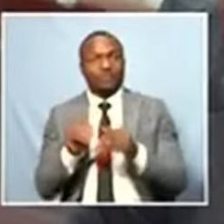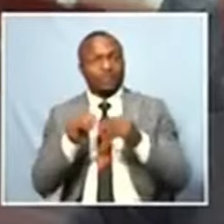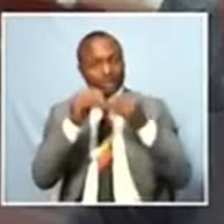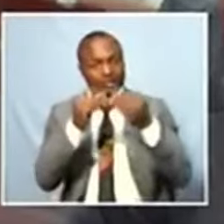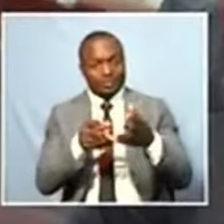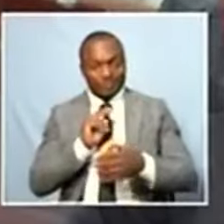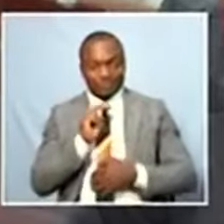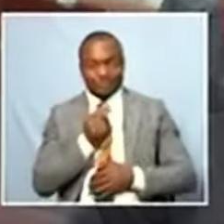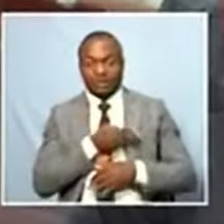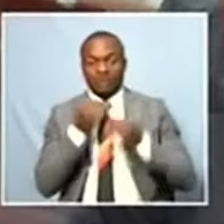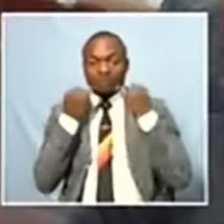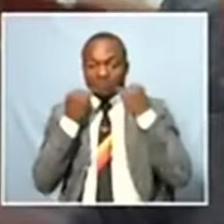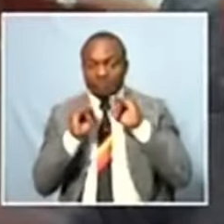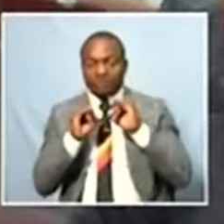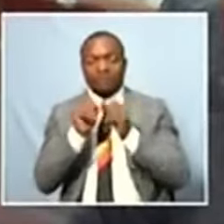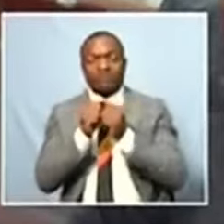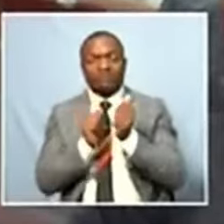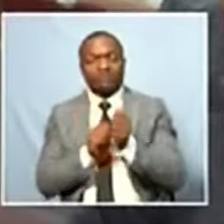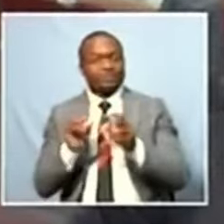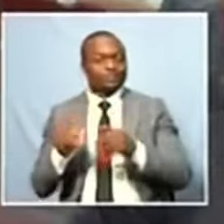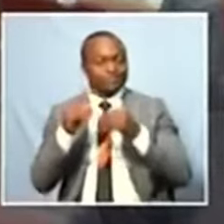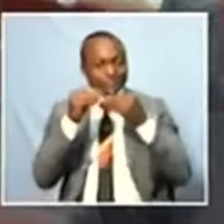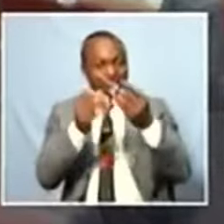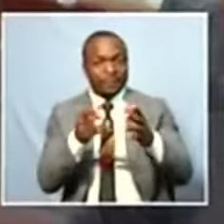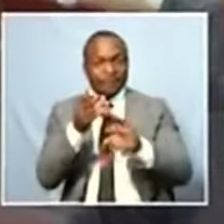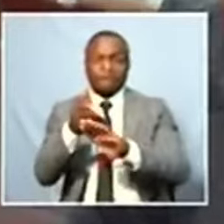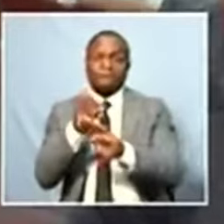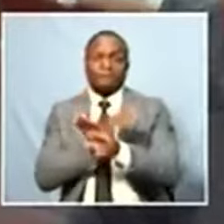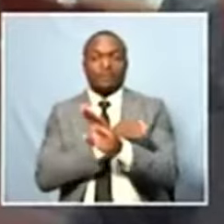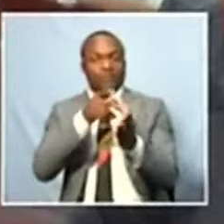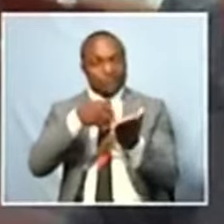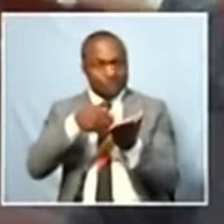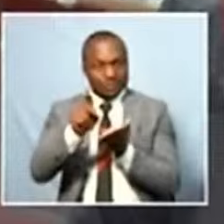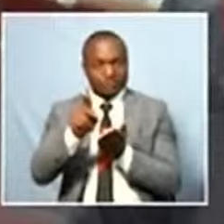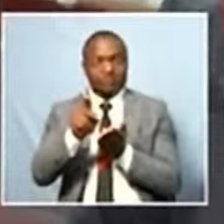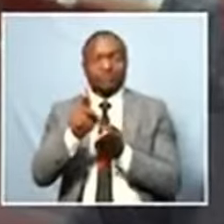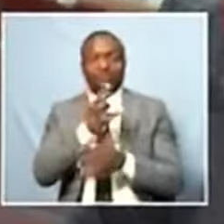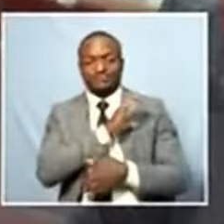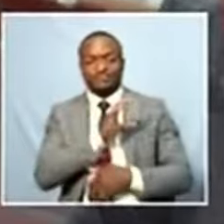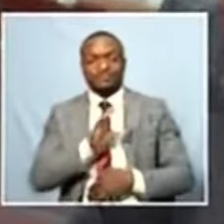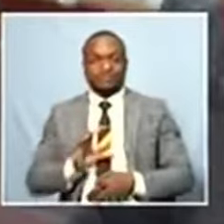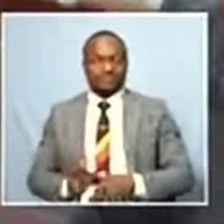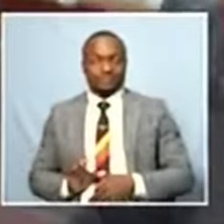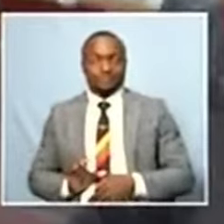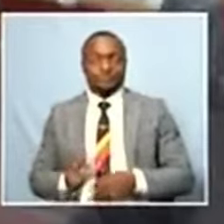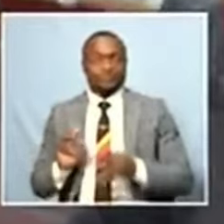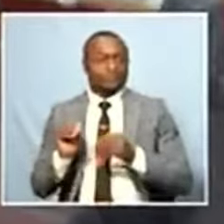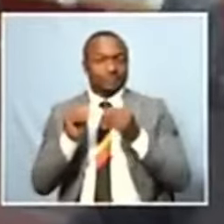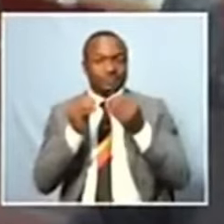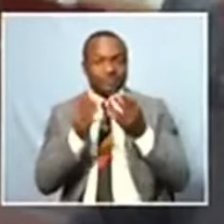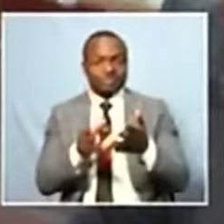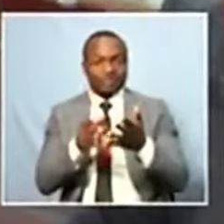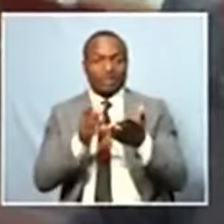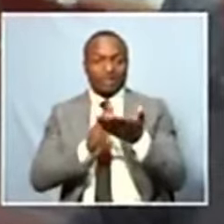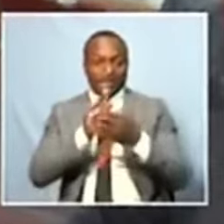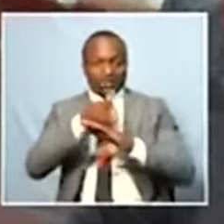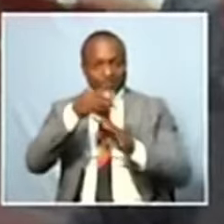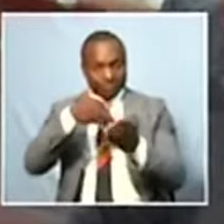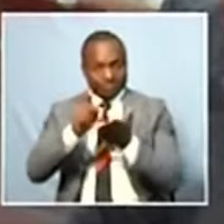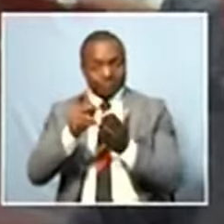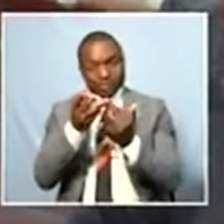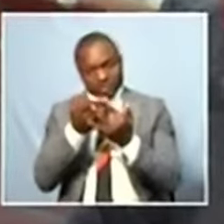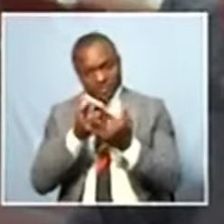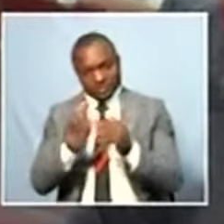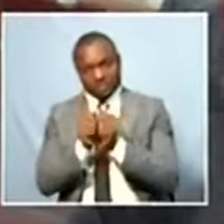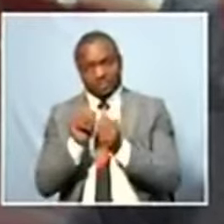us data about their suppliers. Before they pay the suppliers, and after they pay, they will share with us the information.